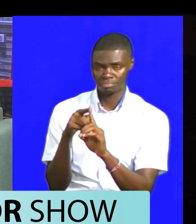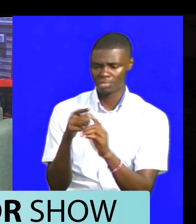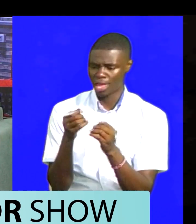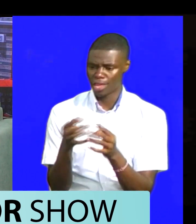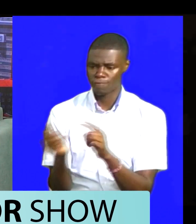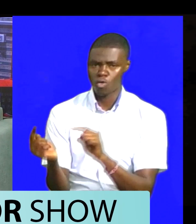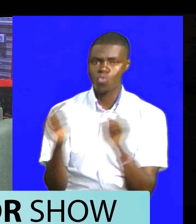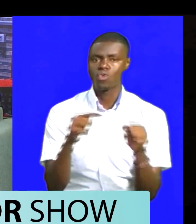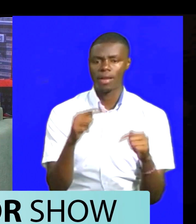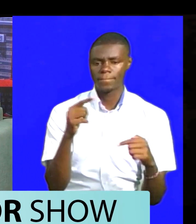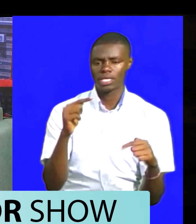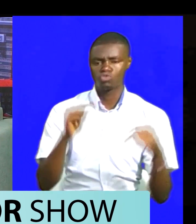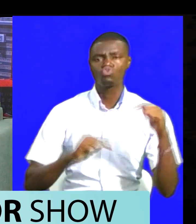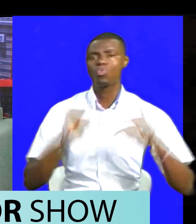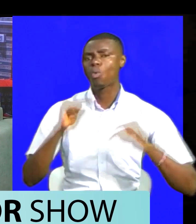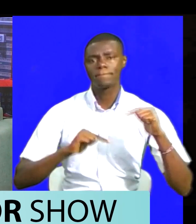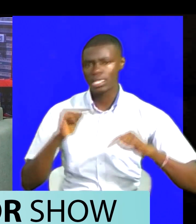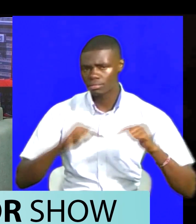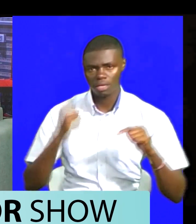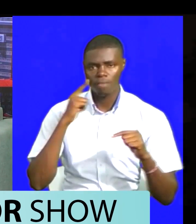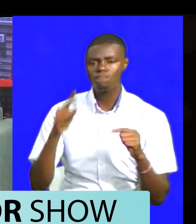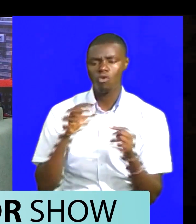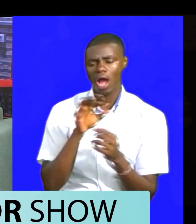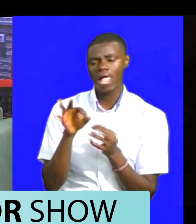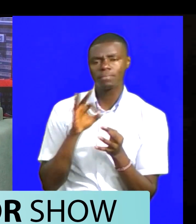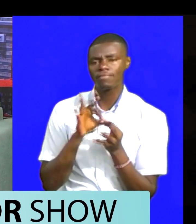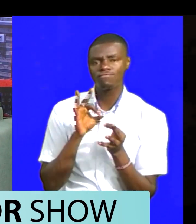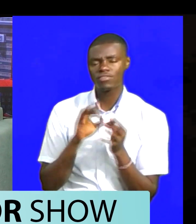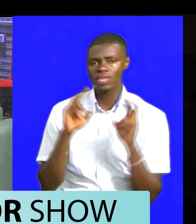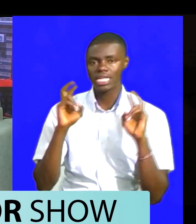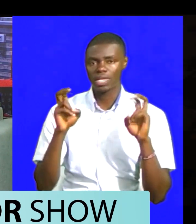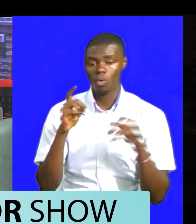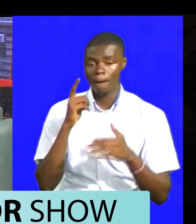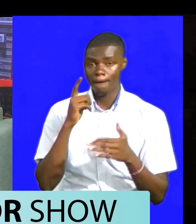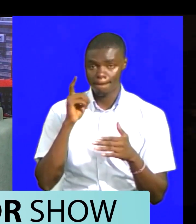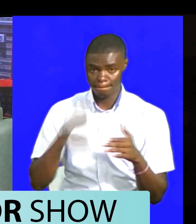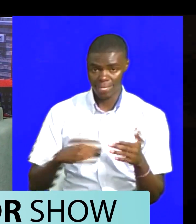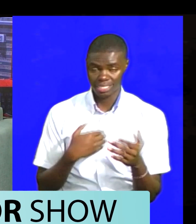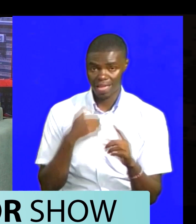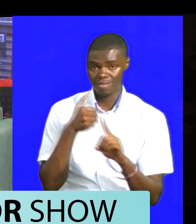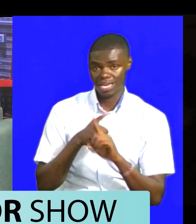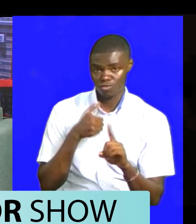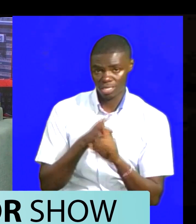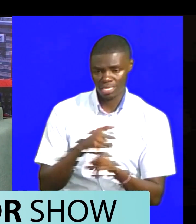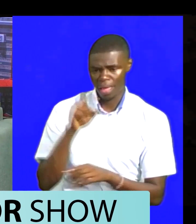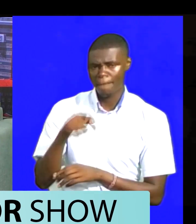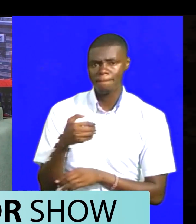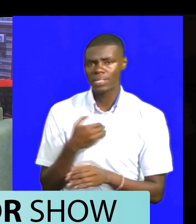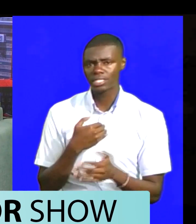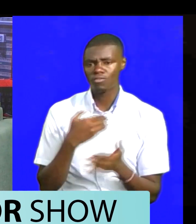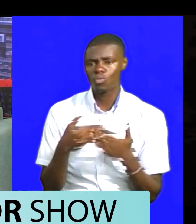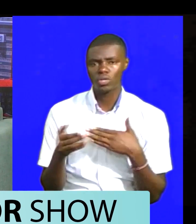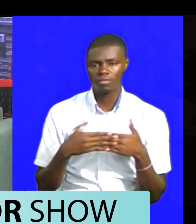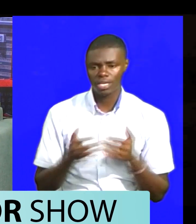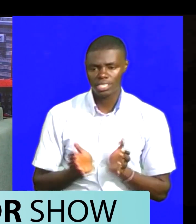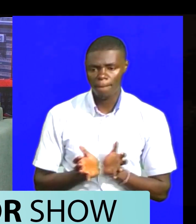come in to compare to contest for a particular title, you must have an advocacy. You must have what is pulling you